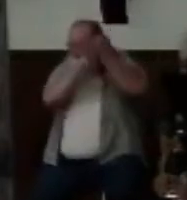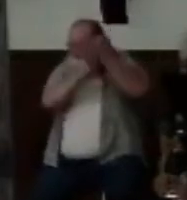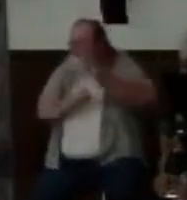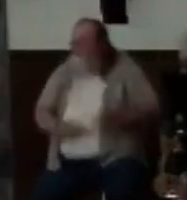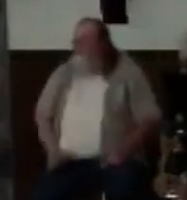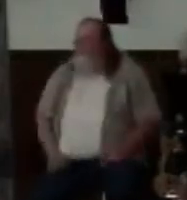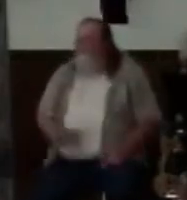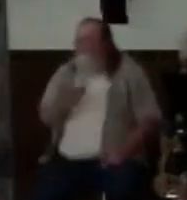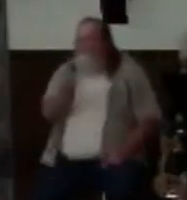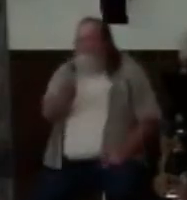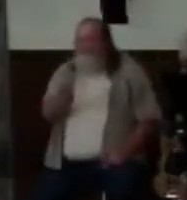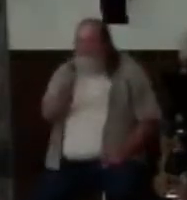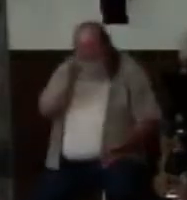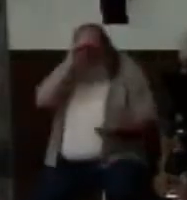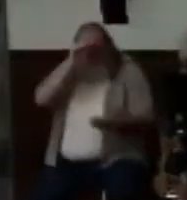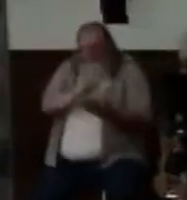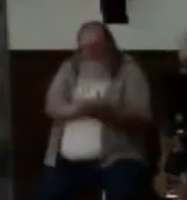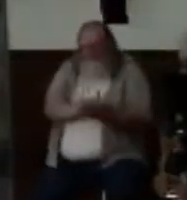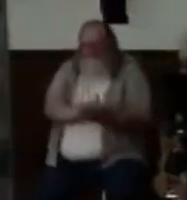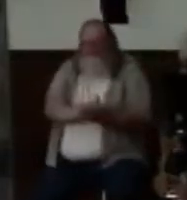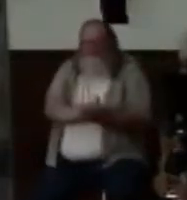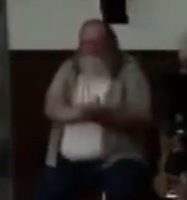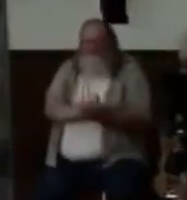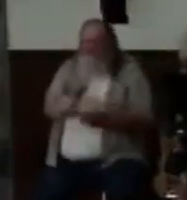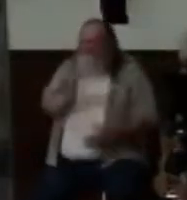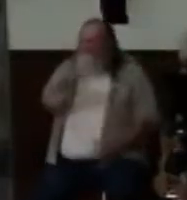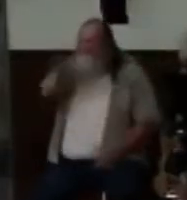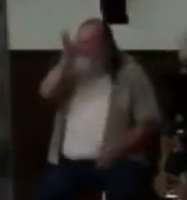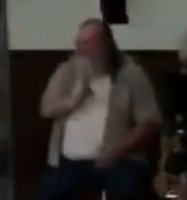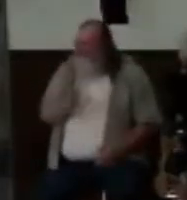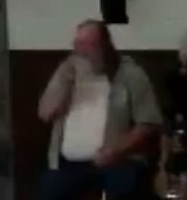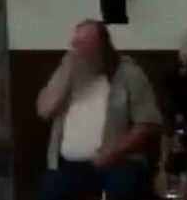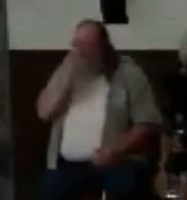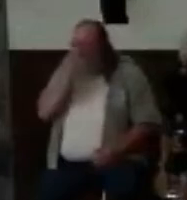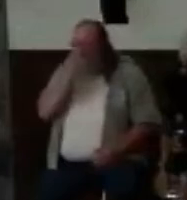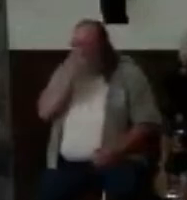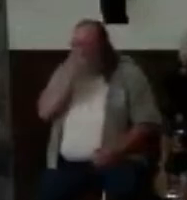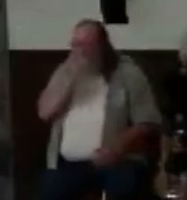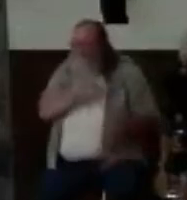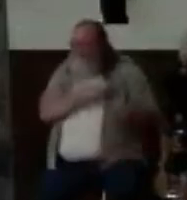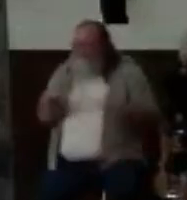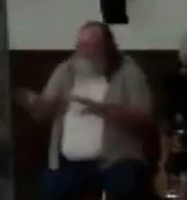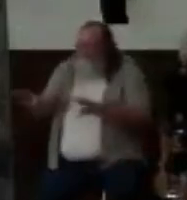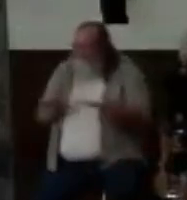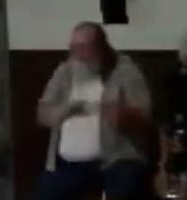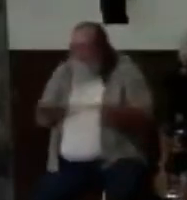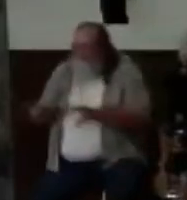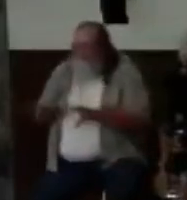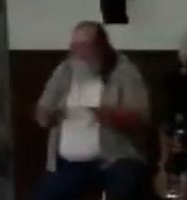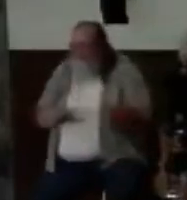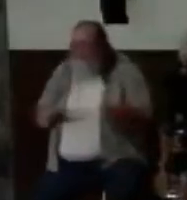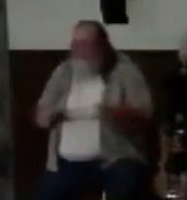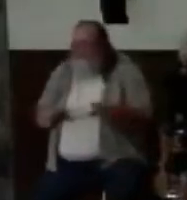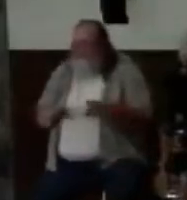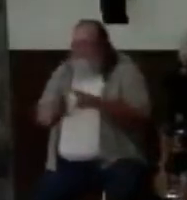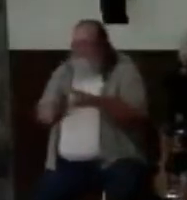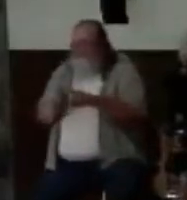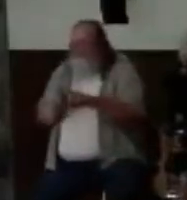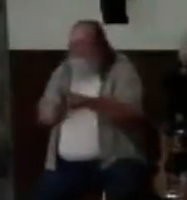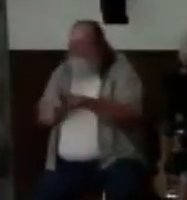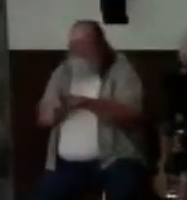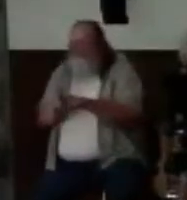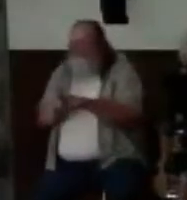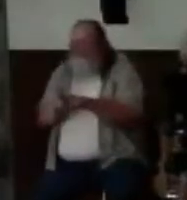They believed that God would see their obedience in all of their traditional, the festivals. They believed